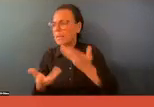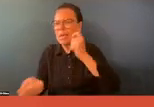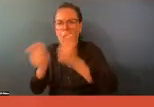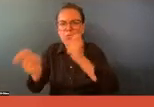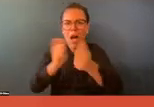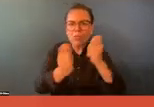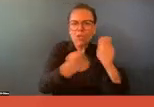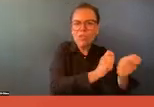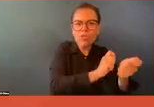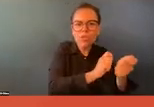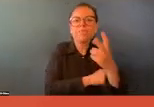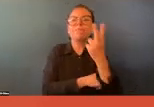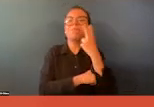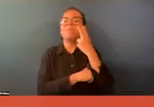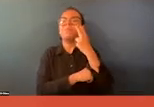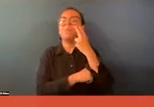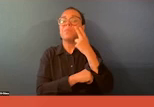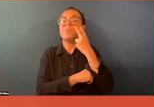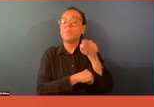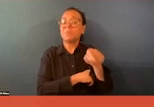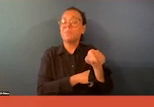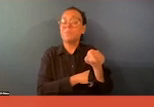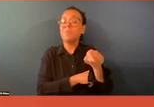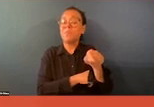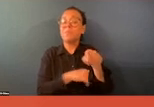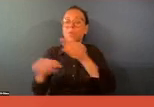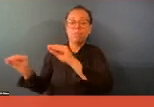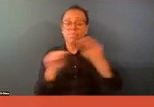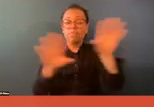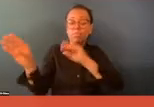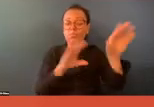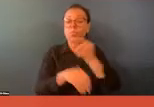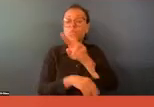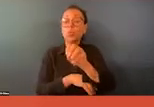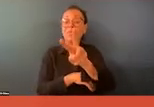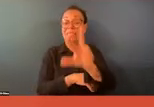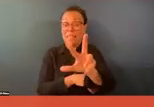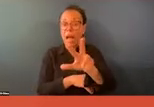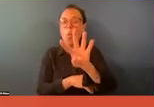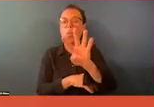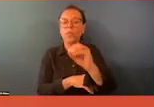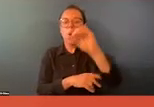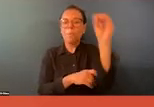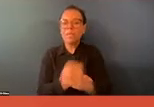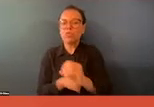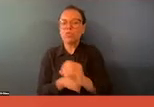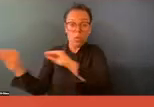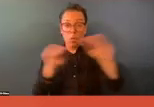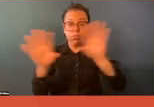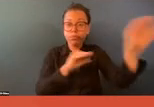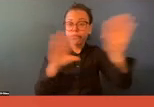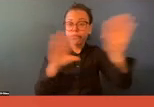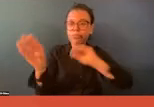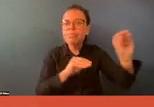family. In 2023, a rate of male migration is 40%. In rural